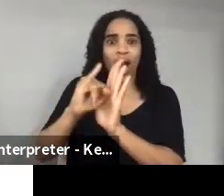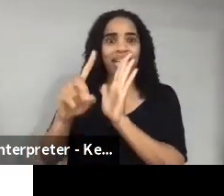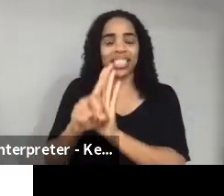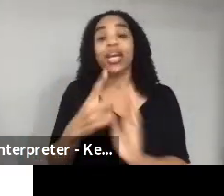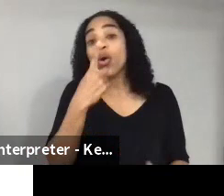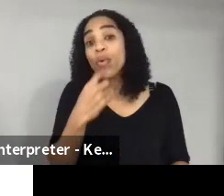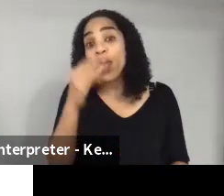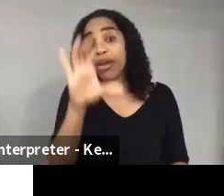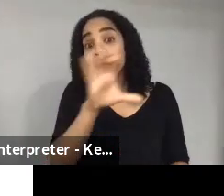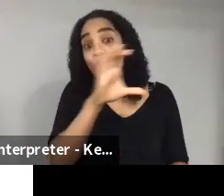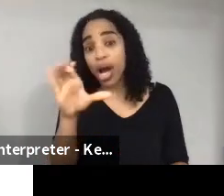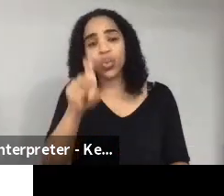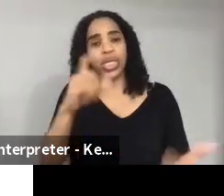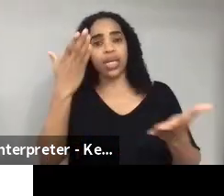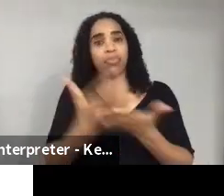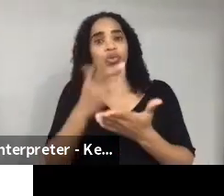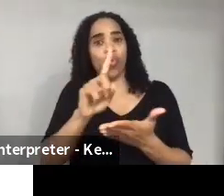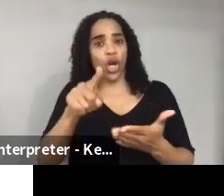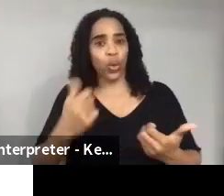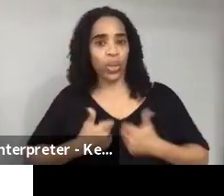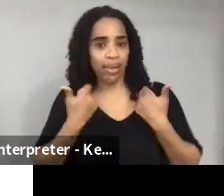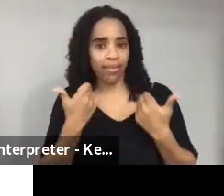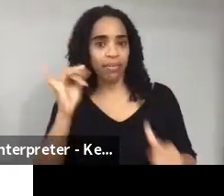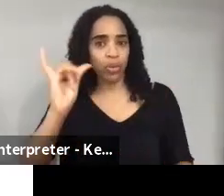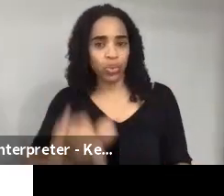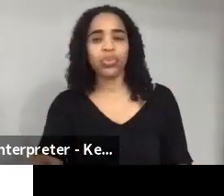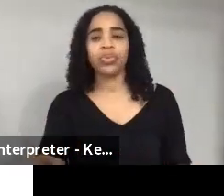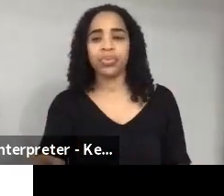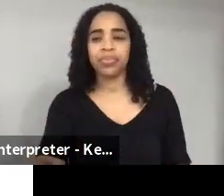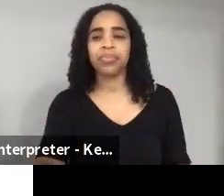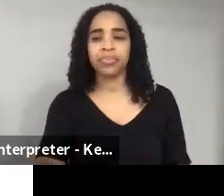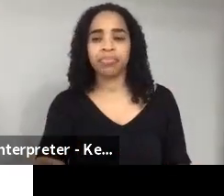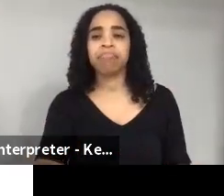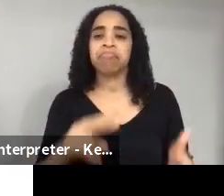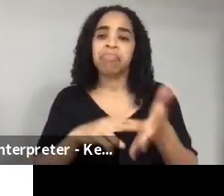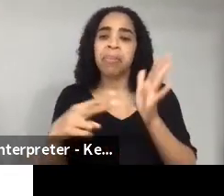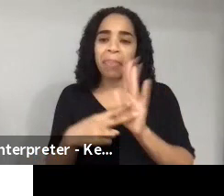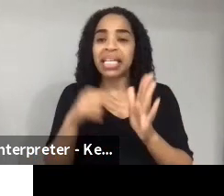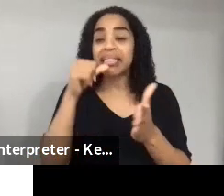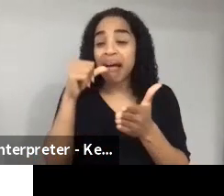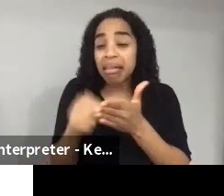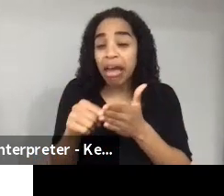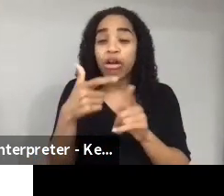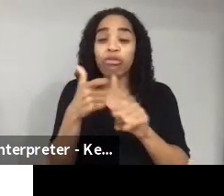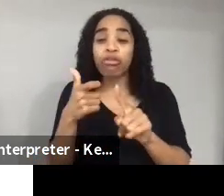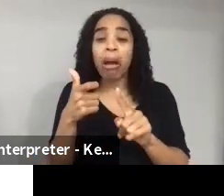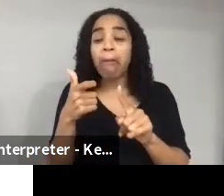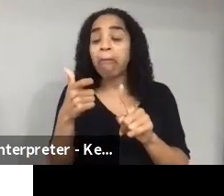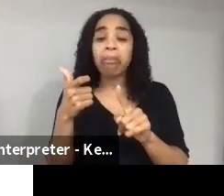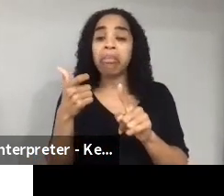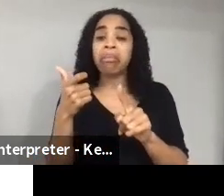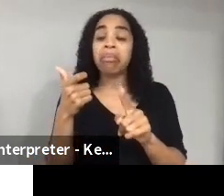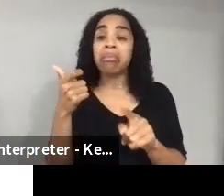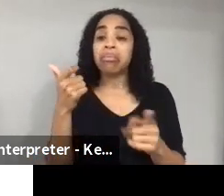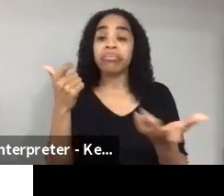Cross, we need proof of residence, which means and a letter that you got from your utilities, like a bill from